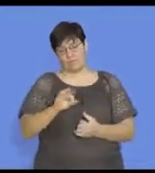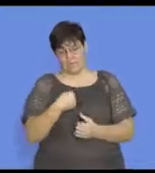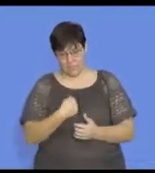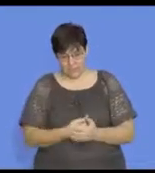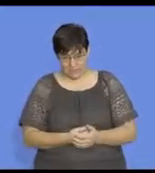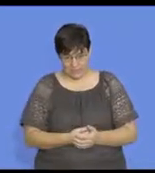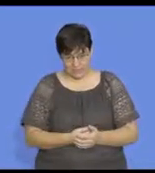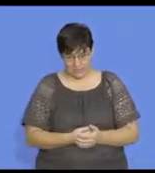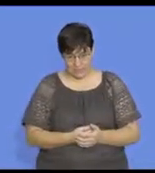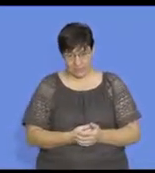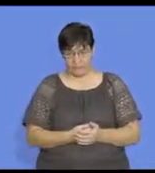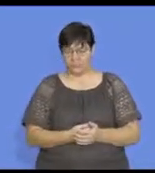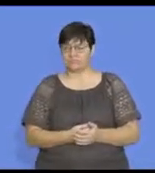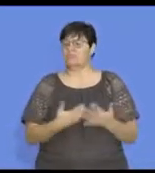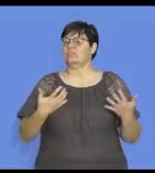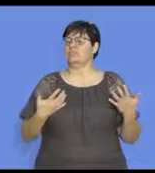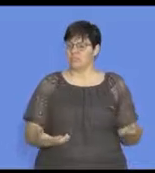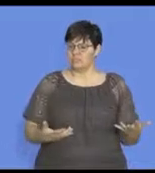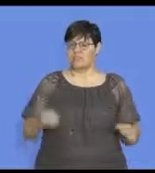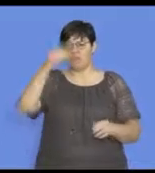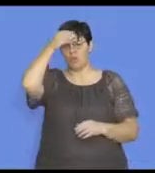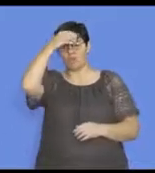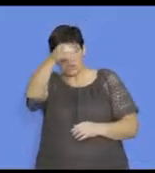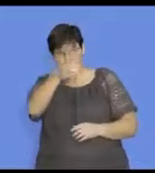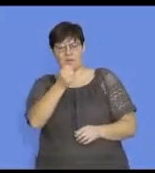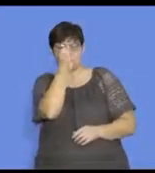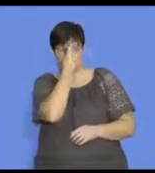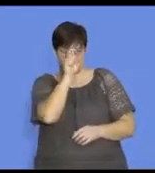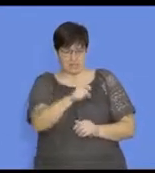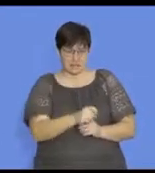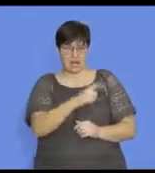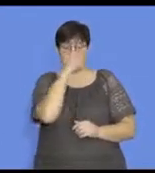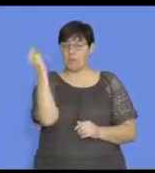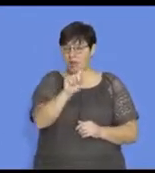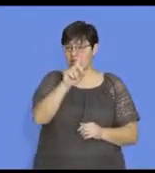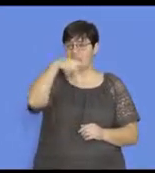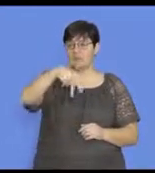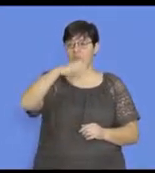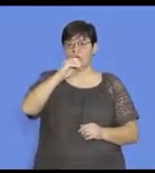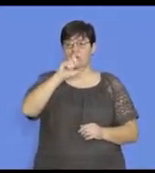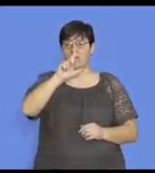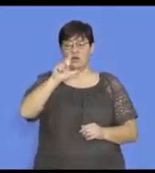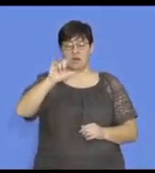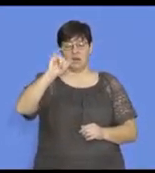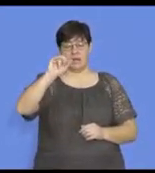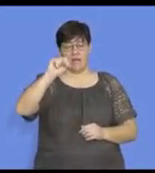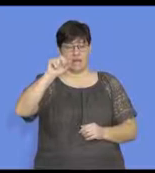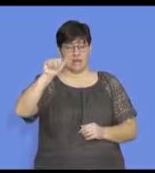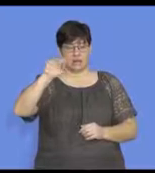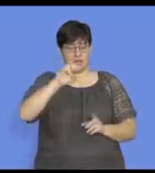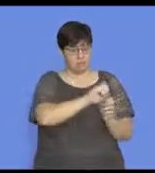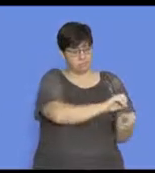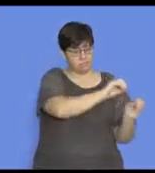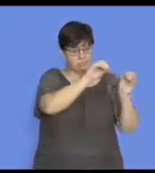Right, so there's this whole concept that we need to understand called pollination. And what pollination is, as I said to